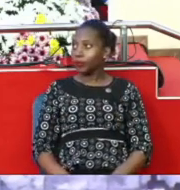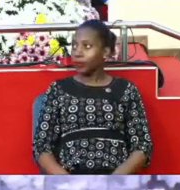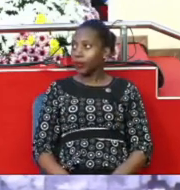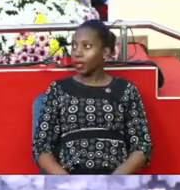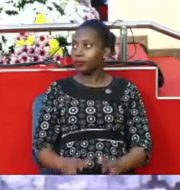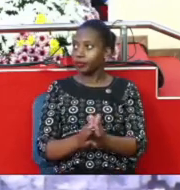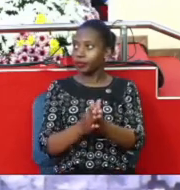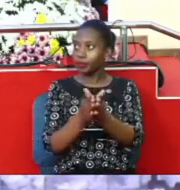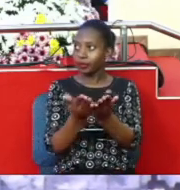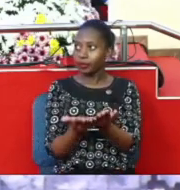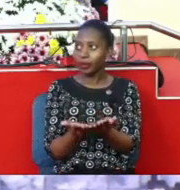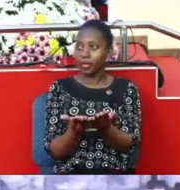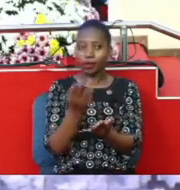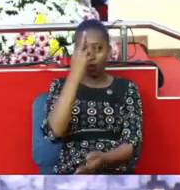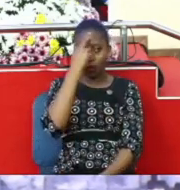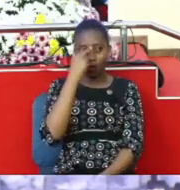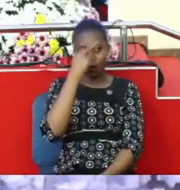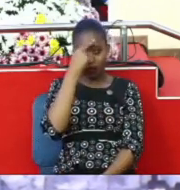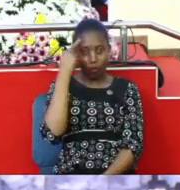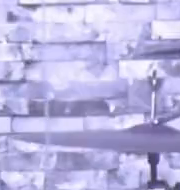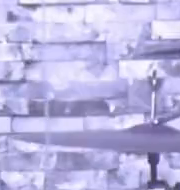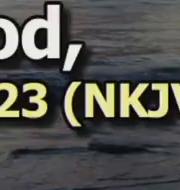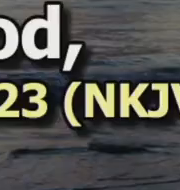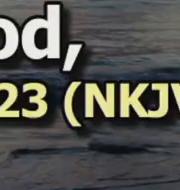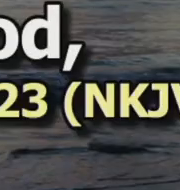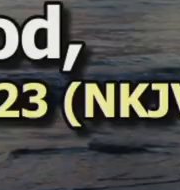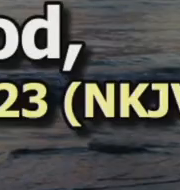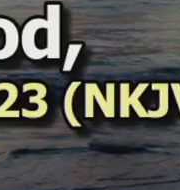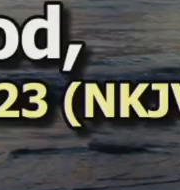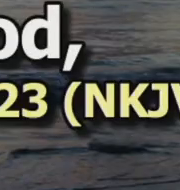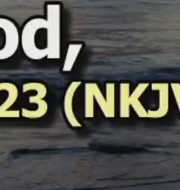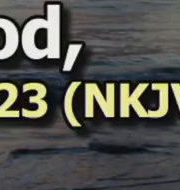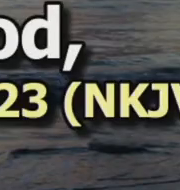3:23, a very common verse. Romans